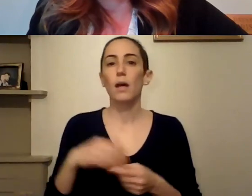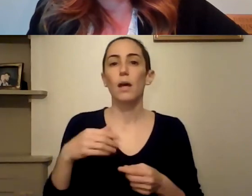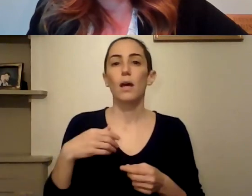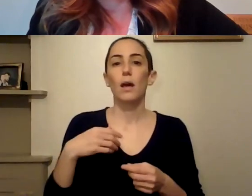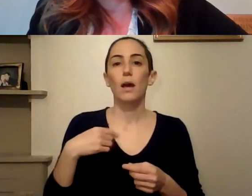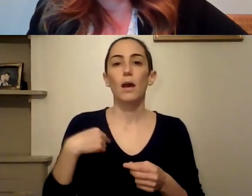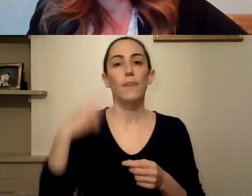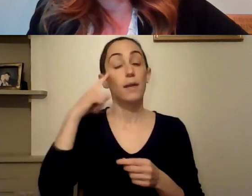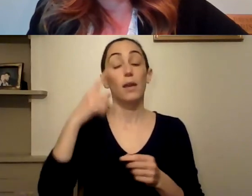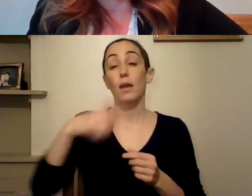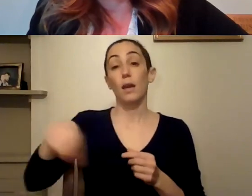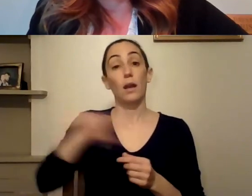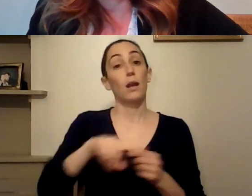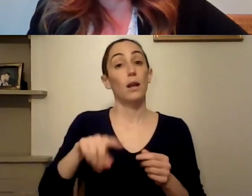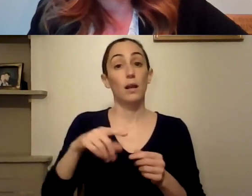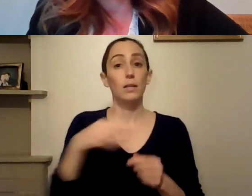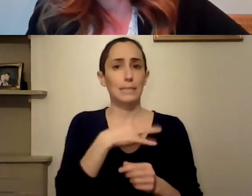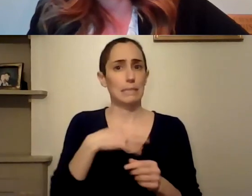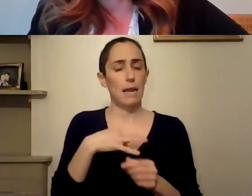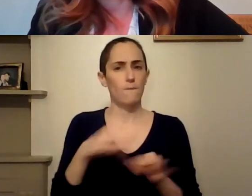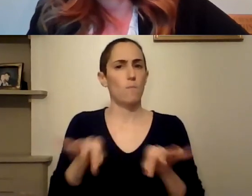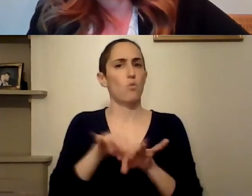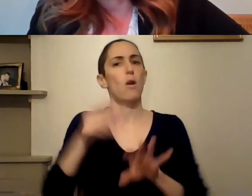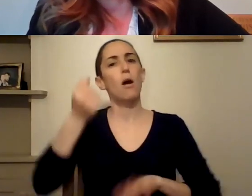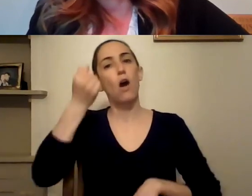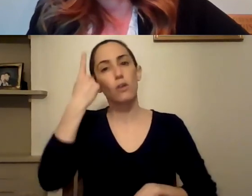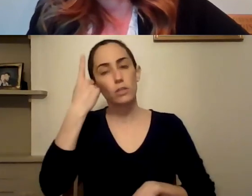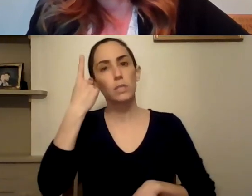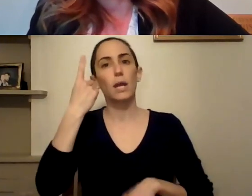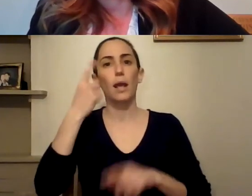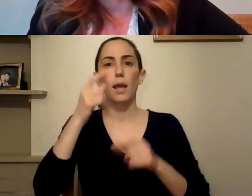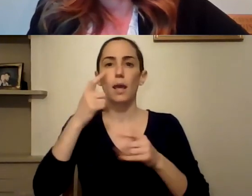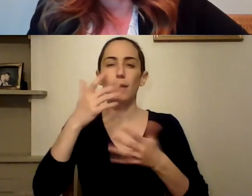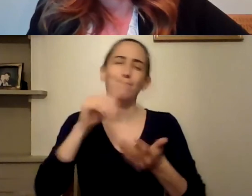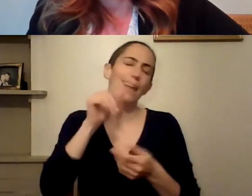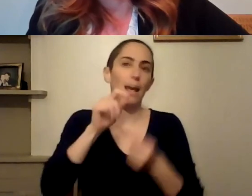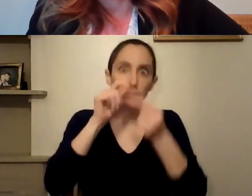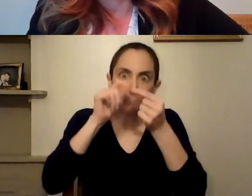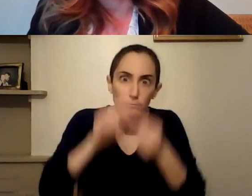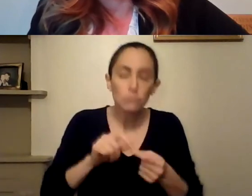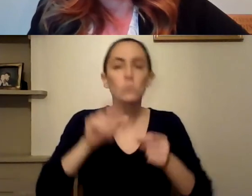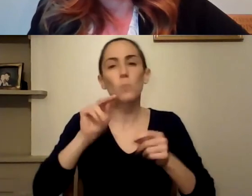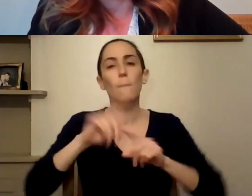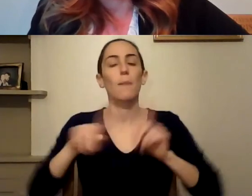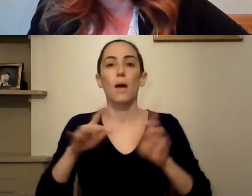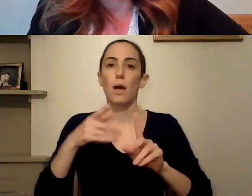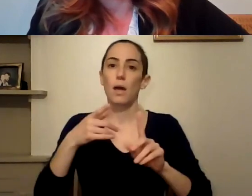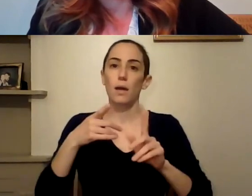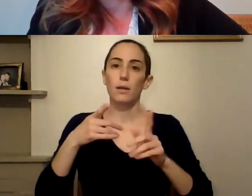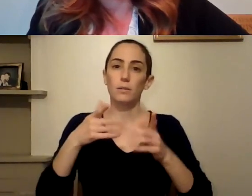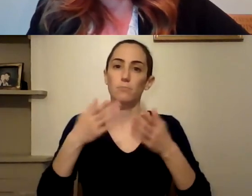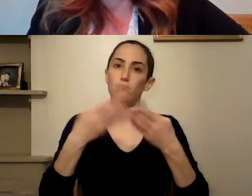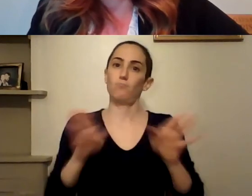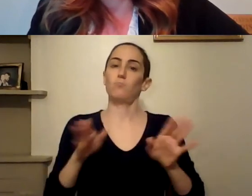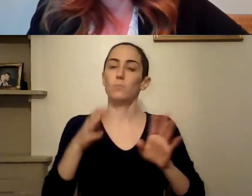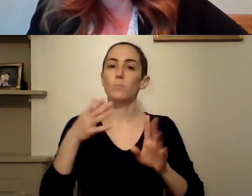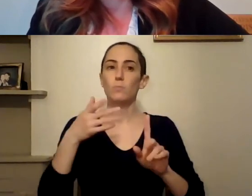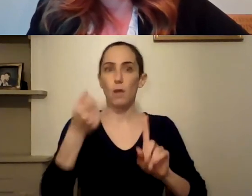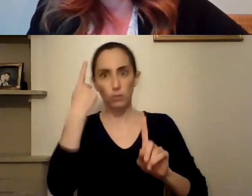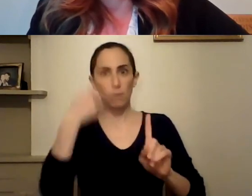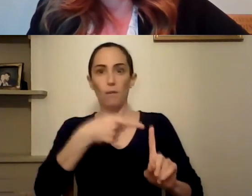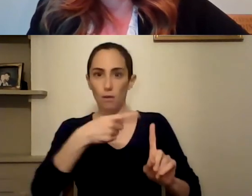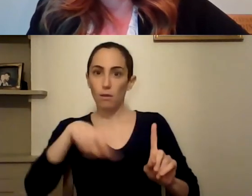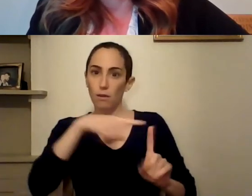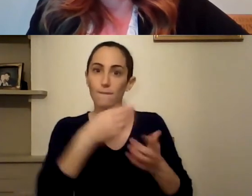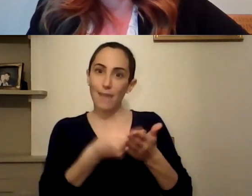understand the nuances of the finances and what we're looking at, but understand that we have an extremely talented finance division at